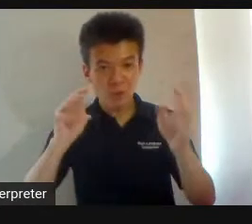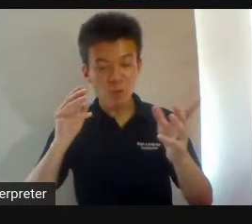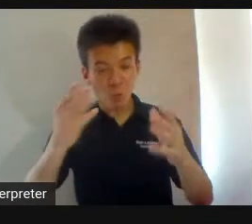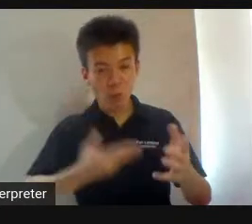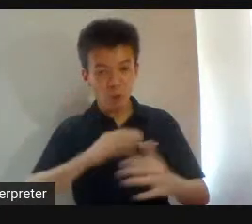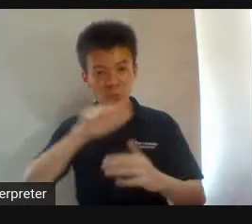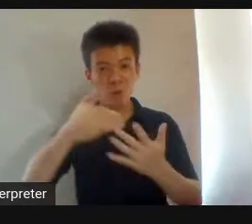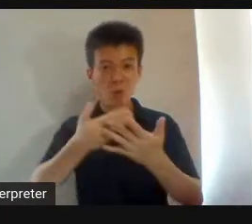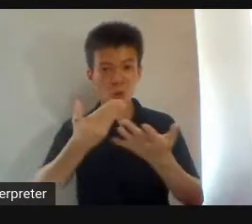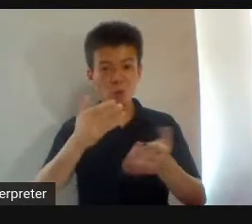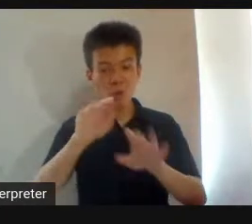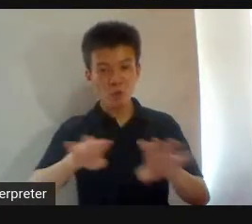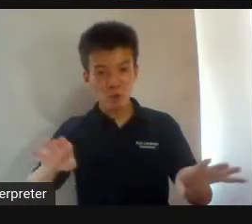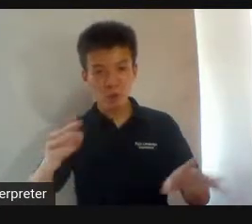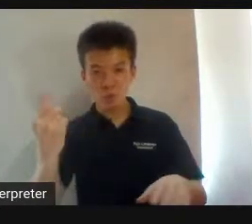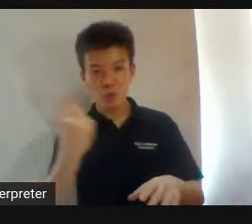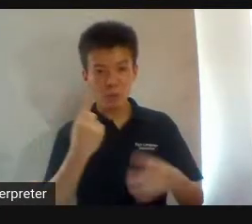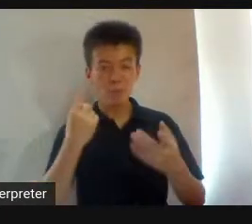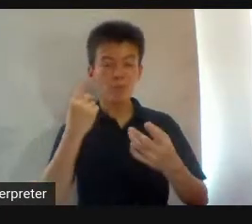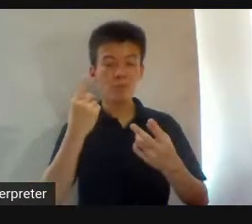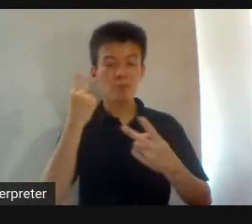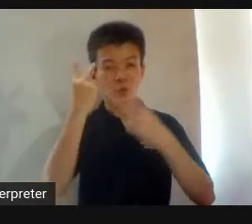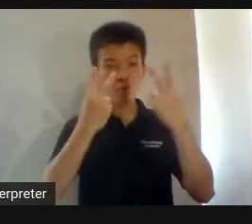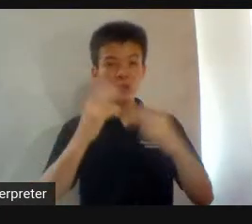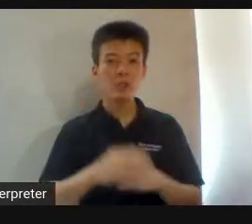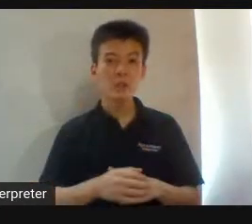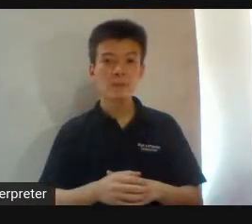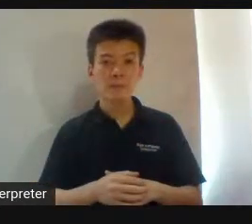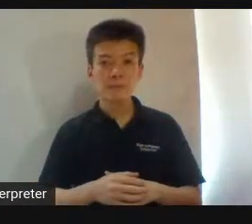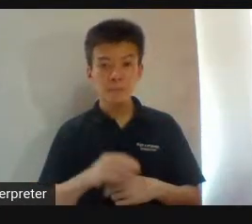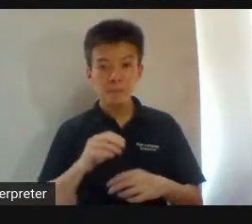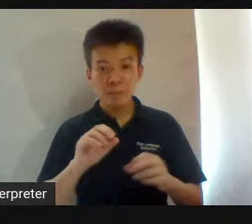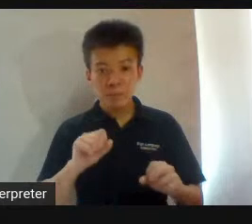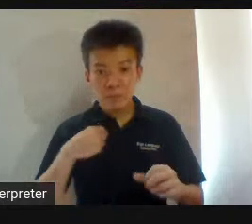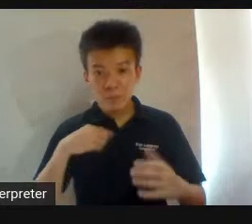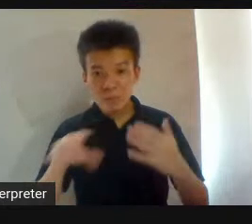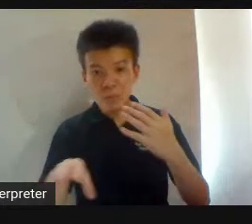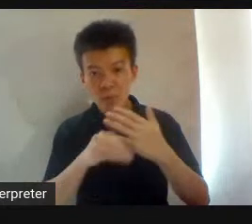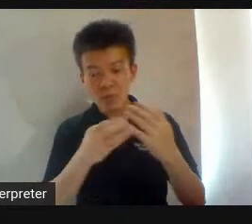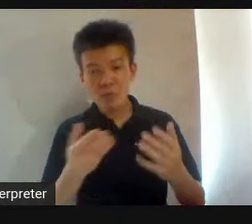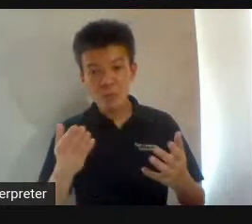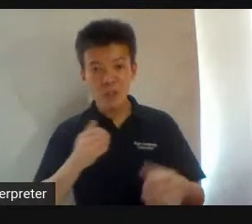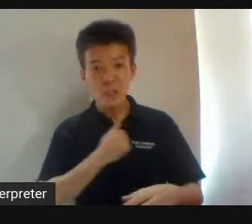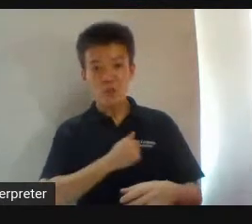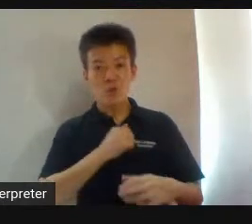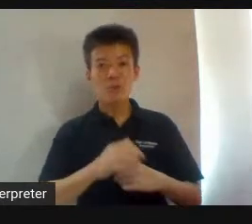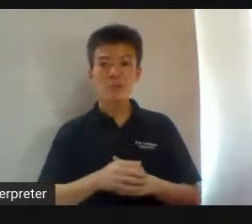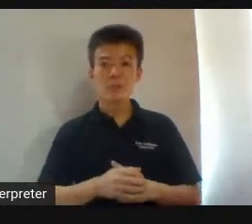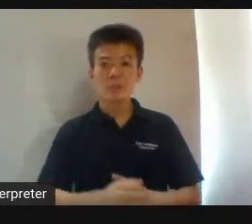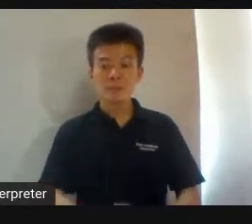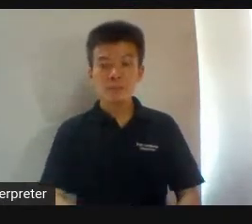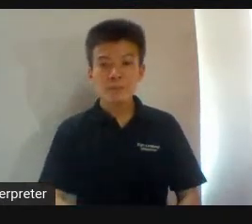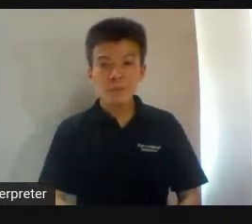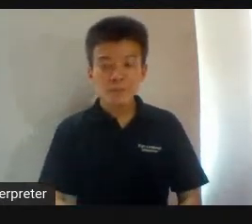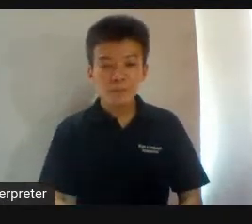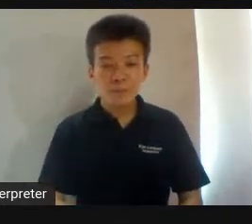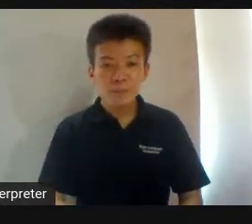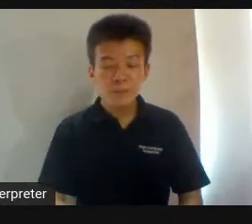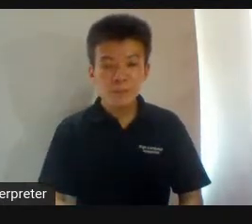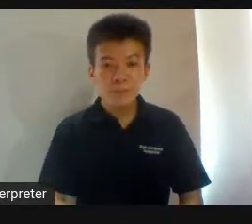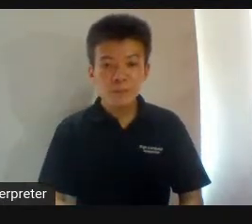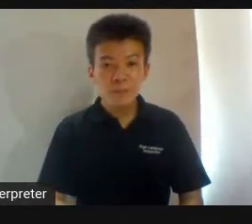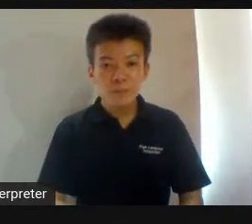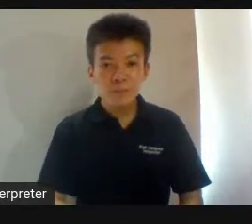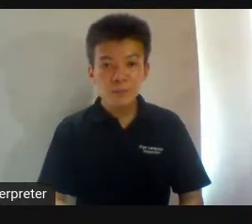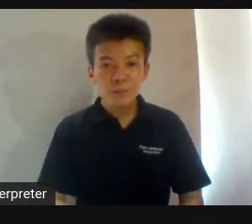of children to come and visit. Stephen, can I just add something? Sorry. No, go.